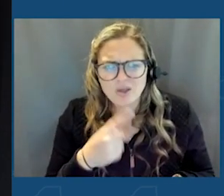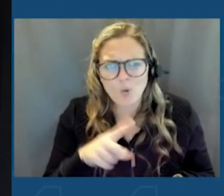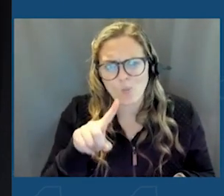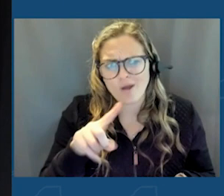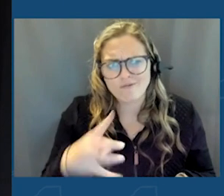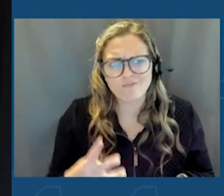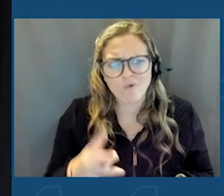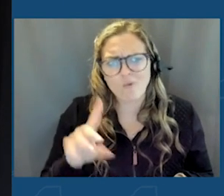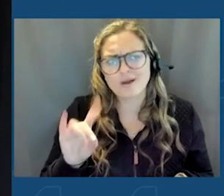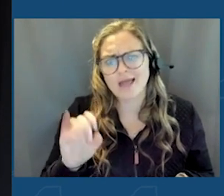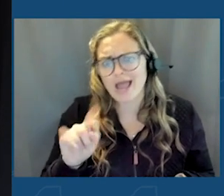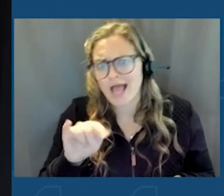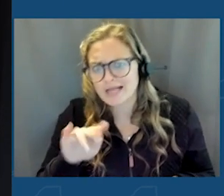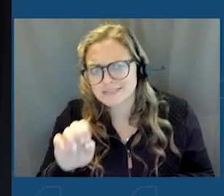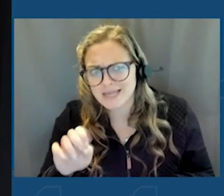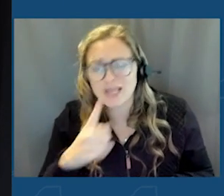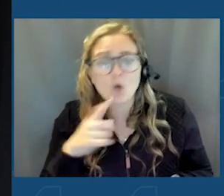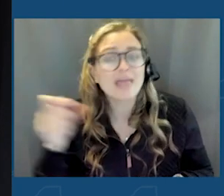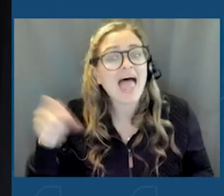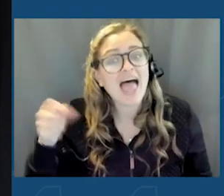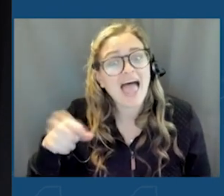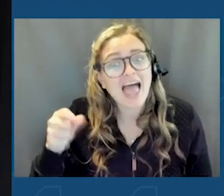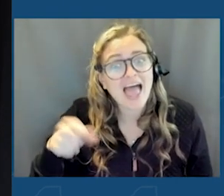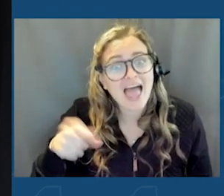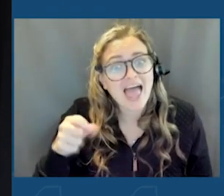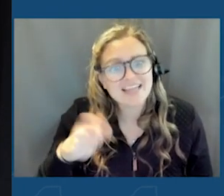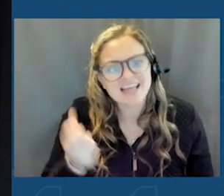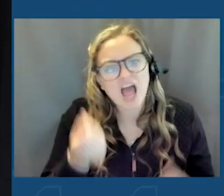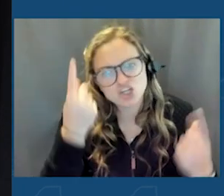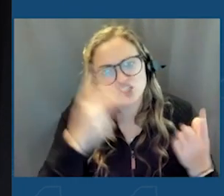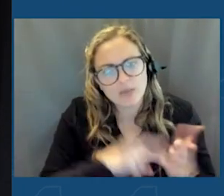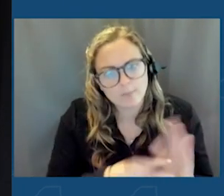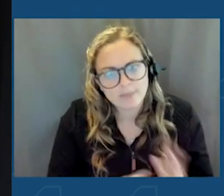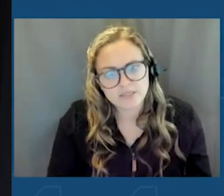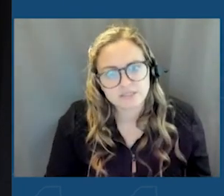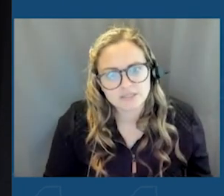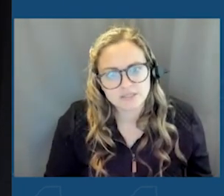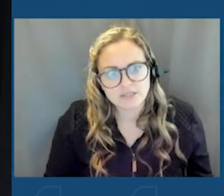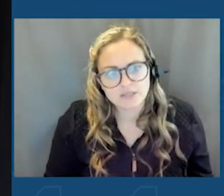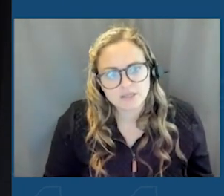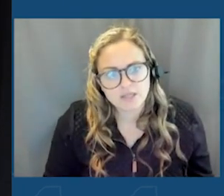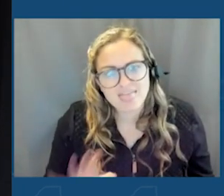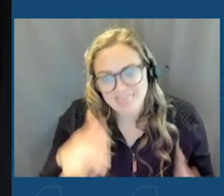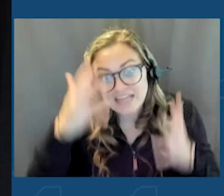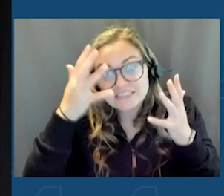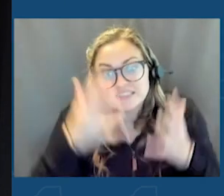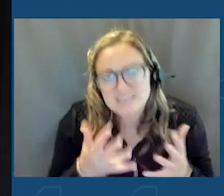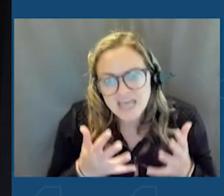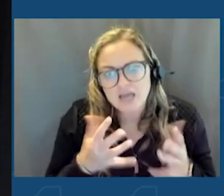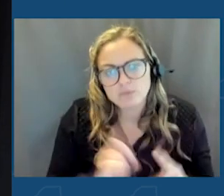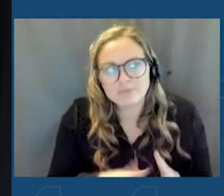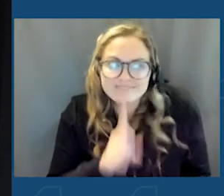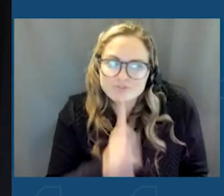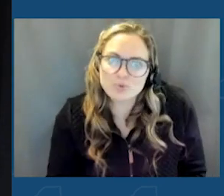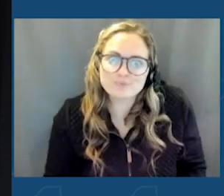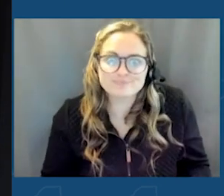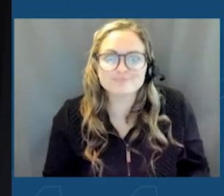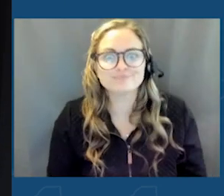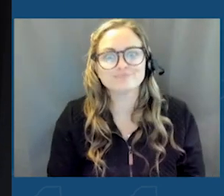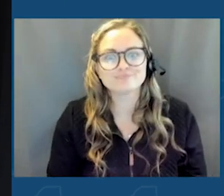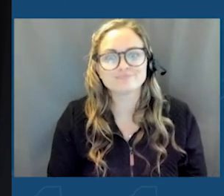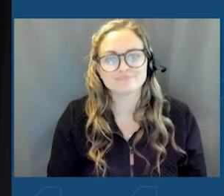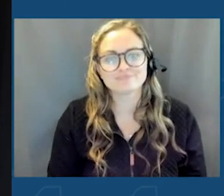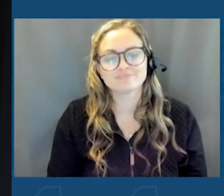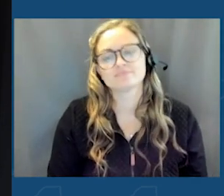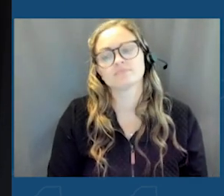say yes, because they understand what that means. That's sad, but true. So